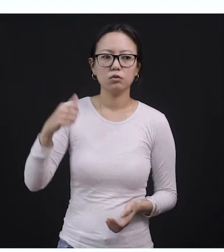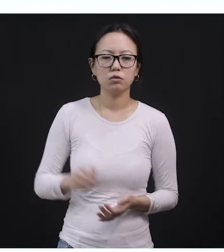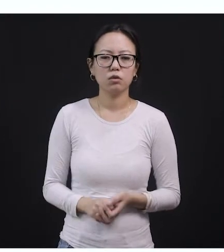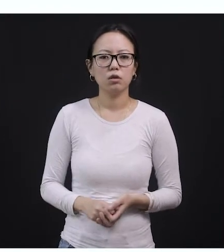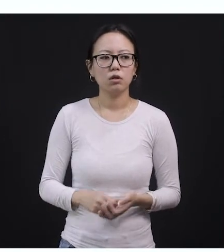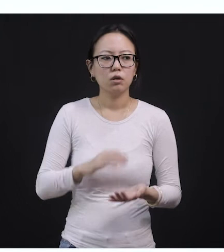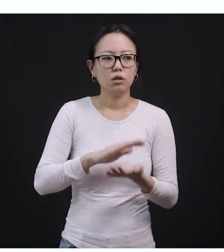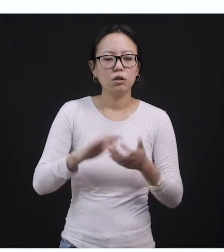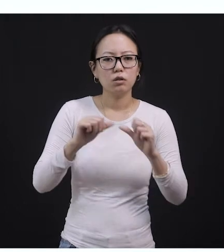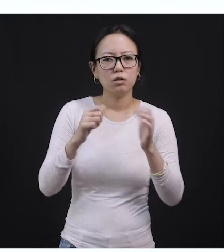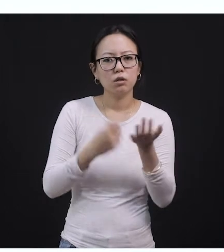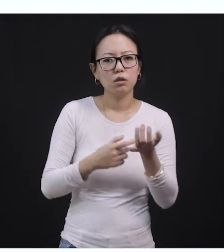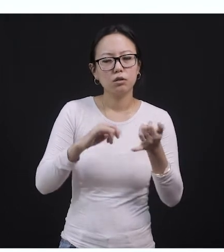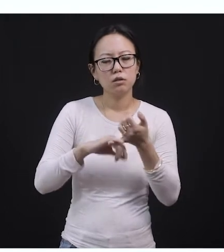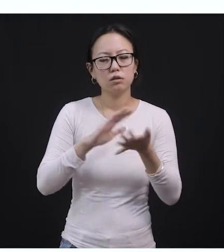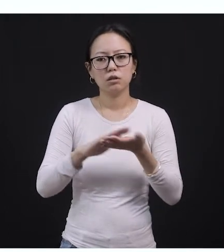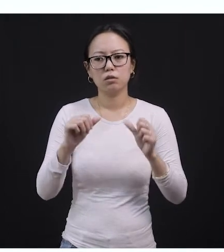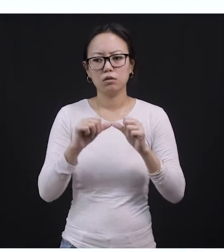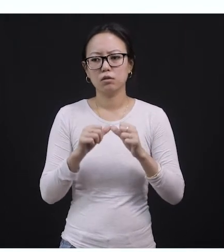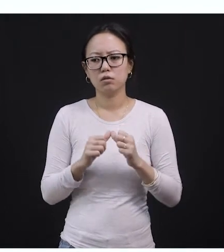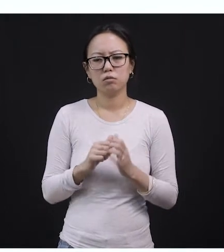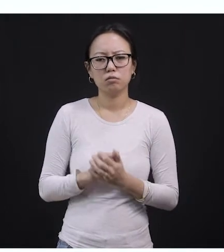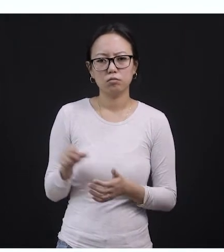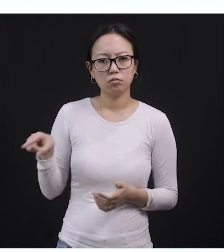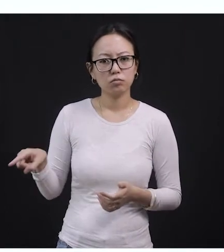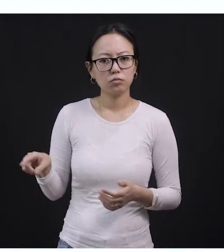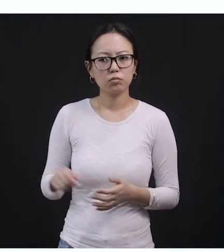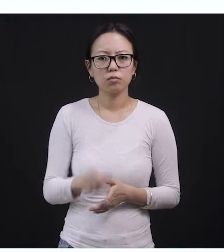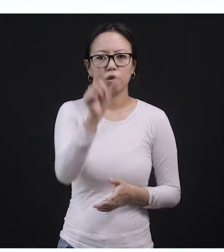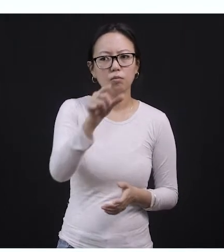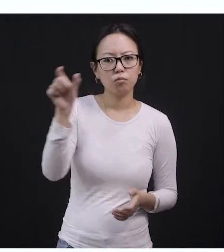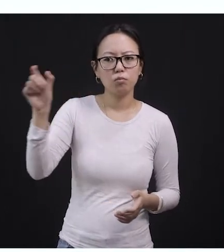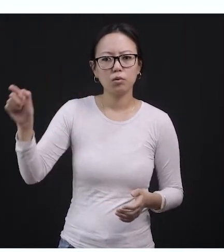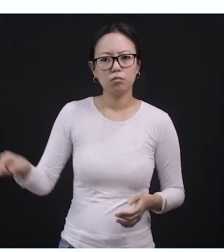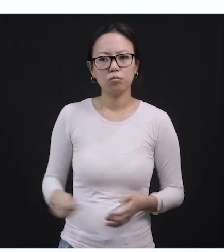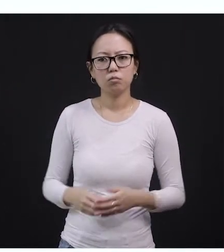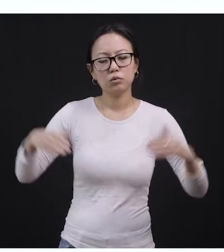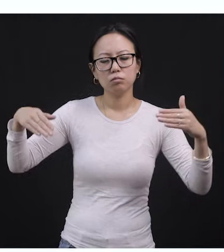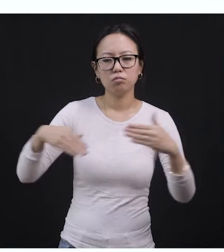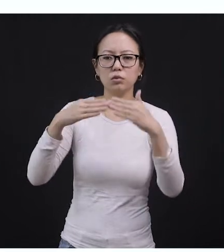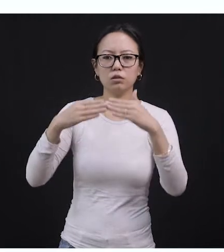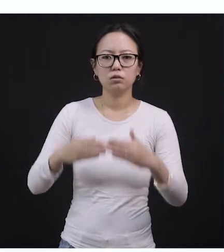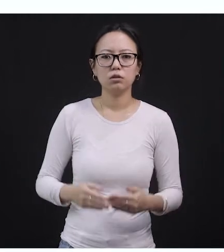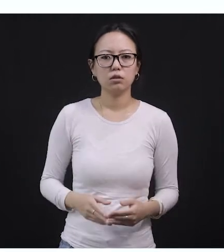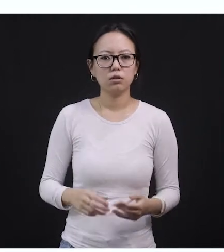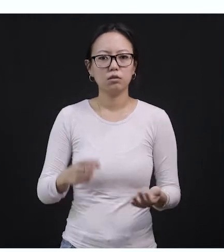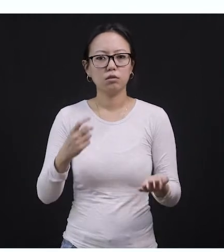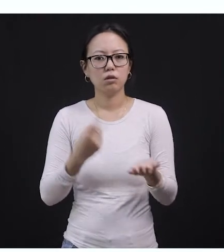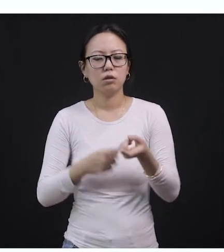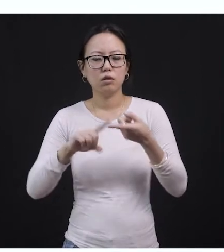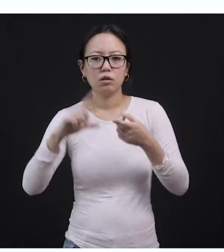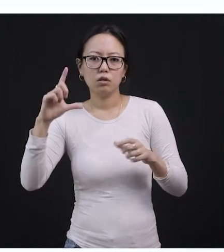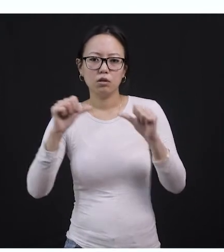these areas, and he used to keep a good relationship with his people. And also we can see that